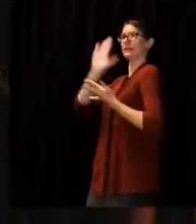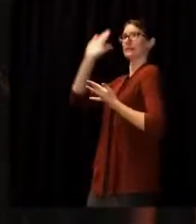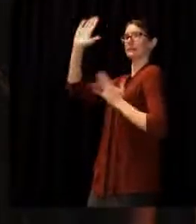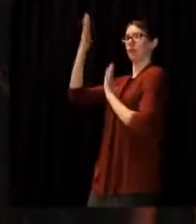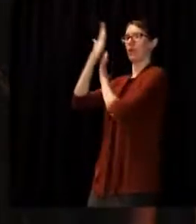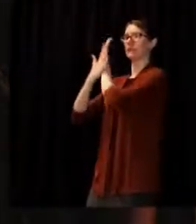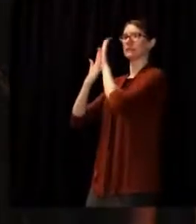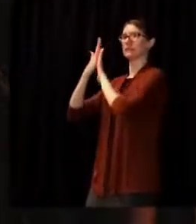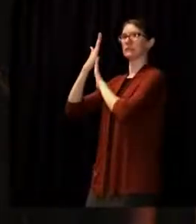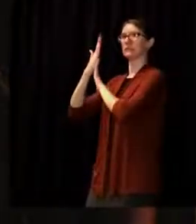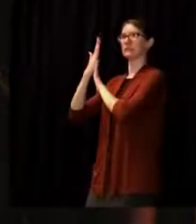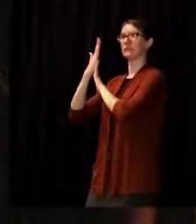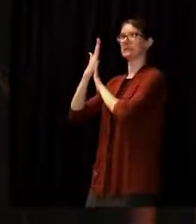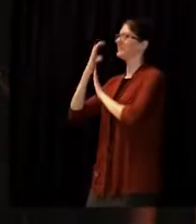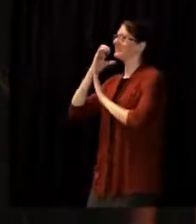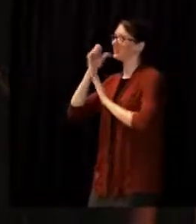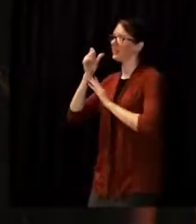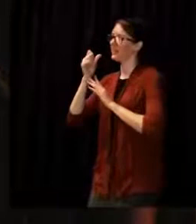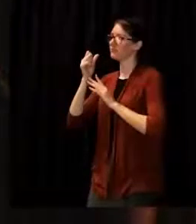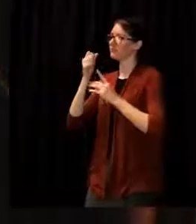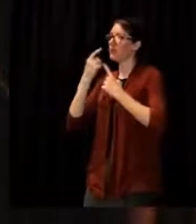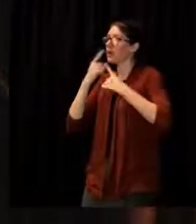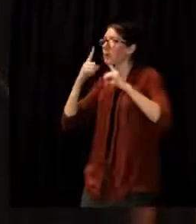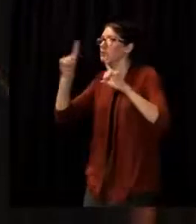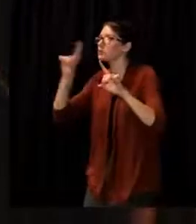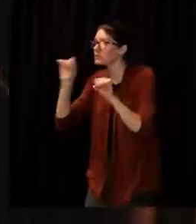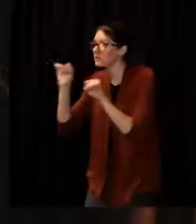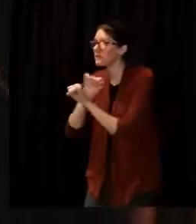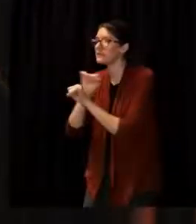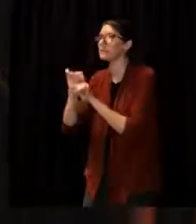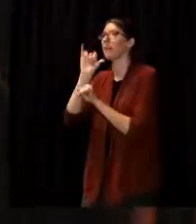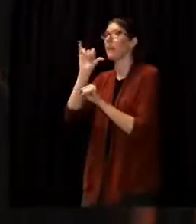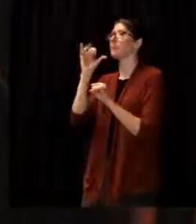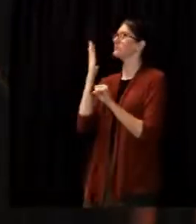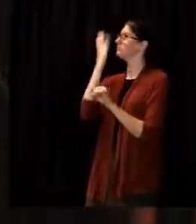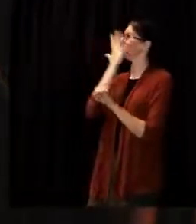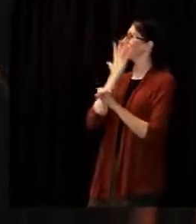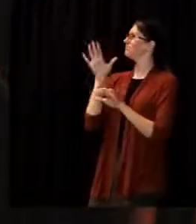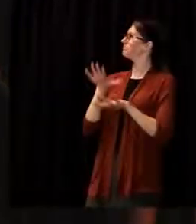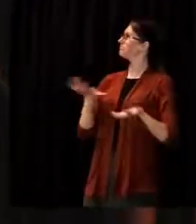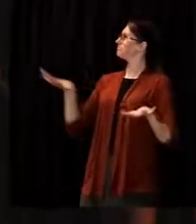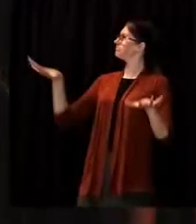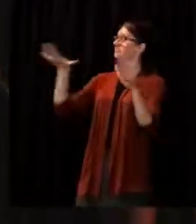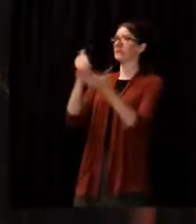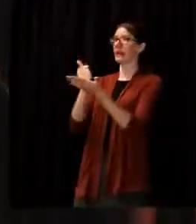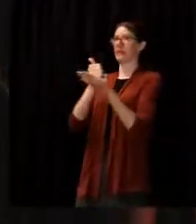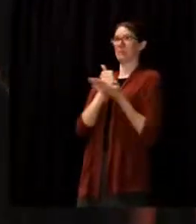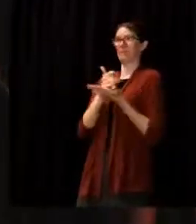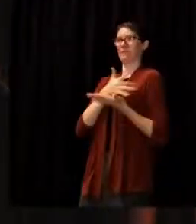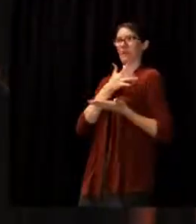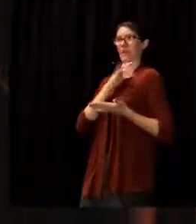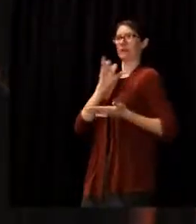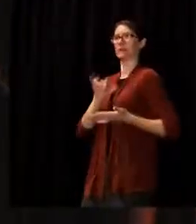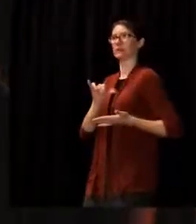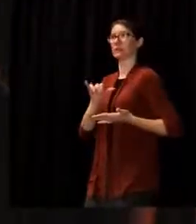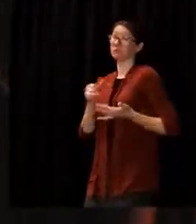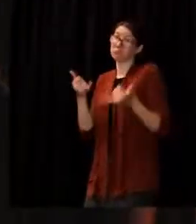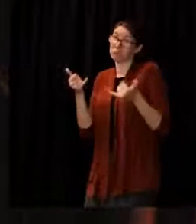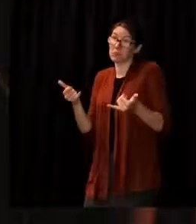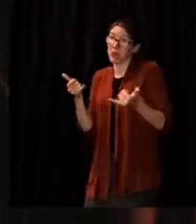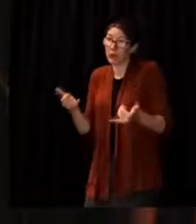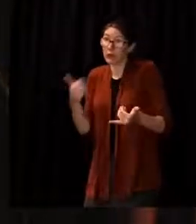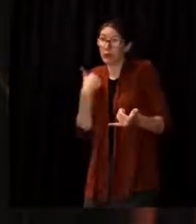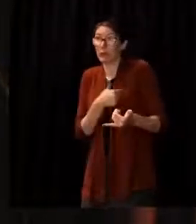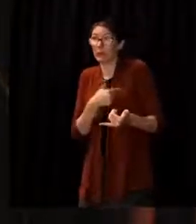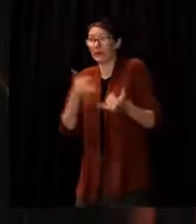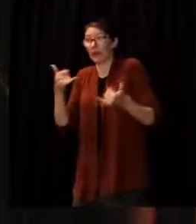weren't actually accomplished. It was an aesthetic that was meant to help you in that and to facilitate it. Now, in modern times, a lot of times what